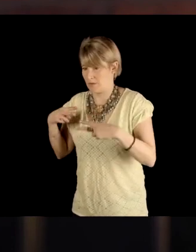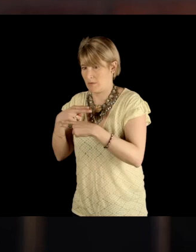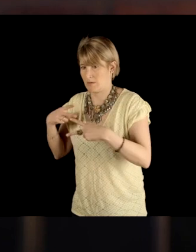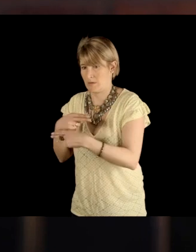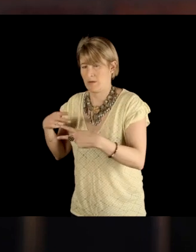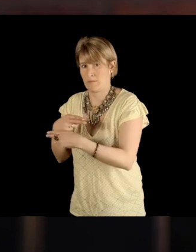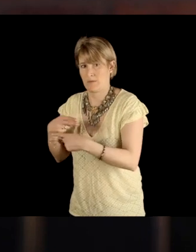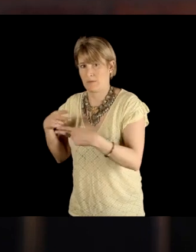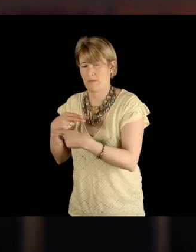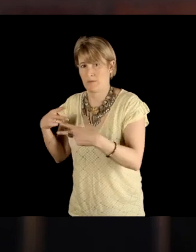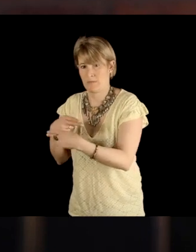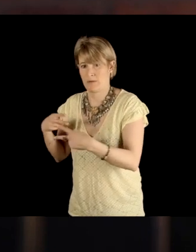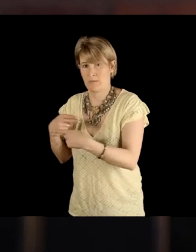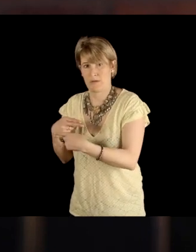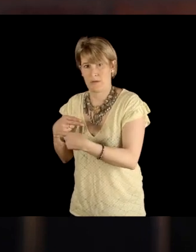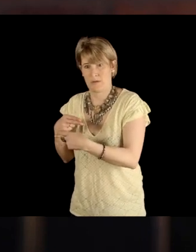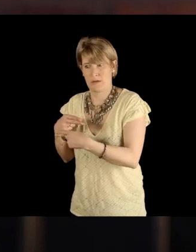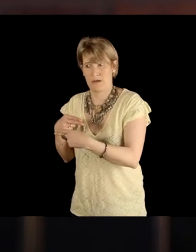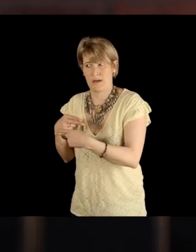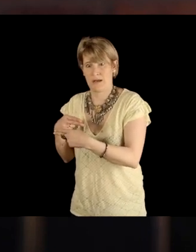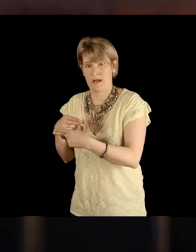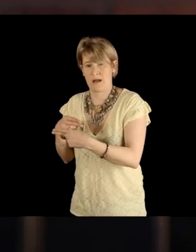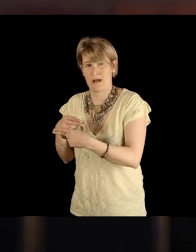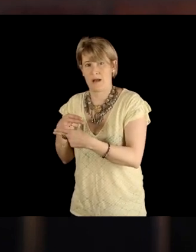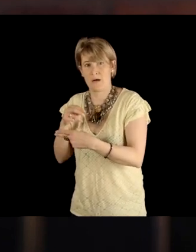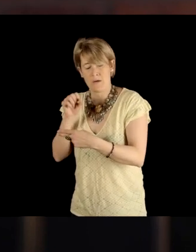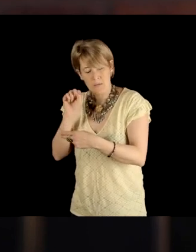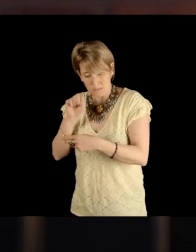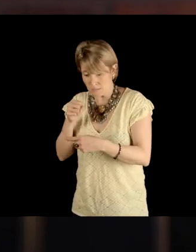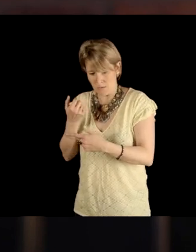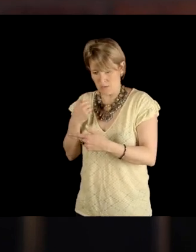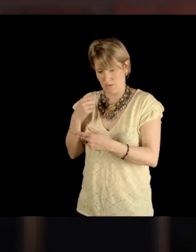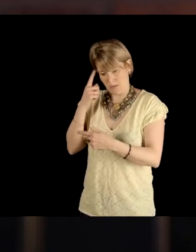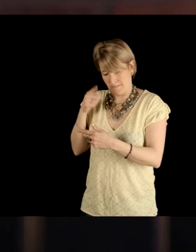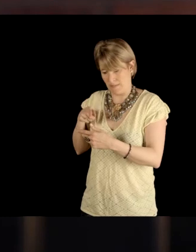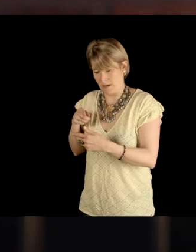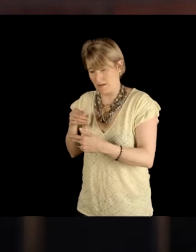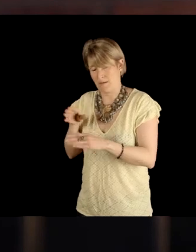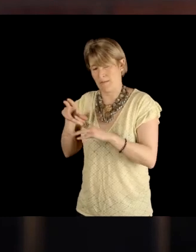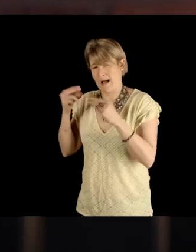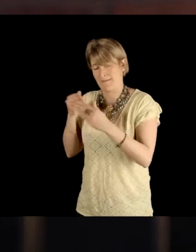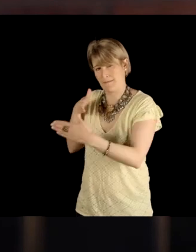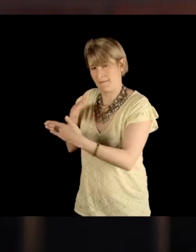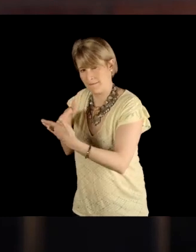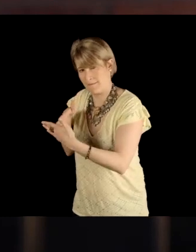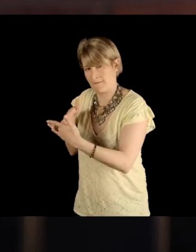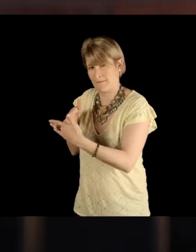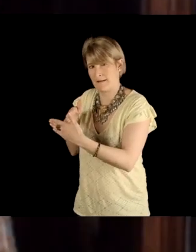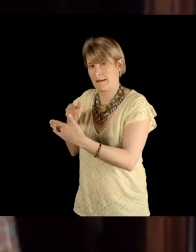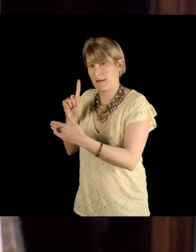but it is stuck in mud. What would you do? Powerful engine but useless. It is stuck in the